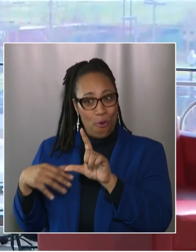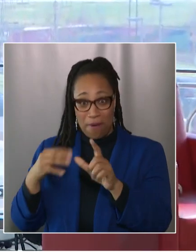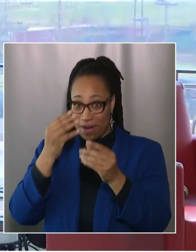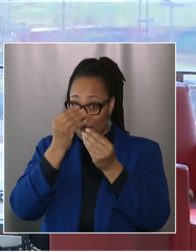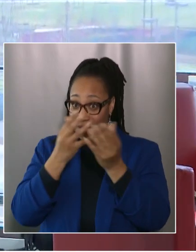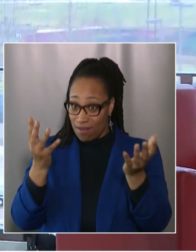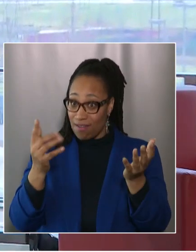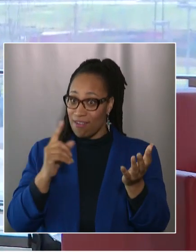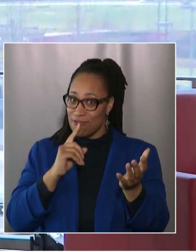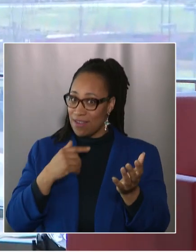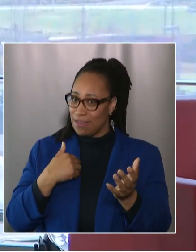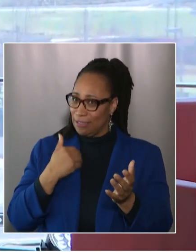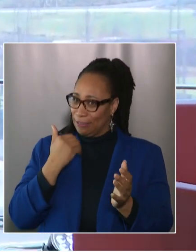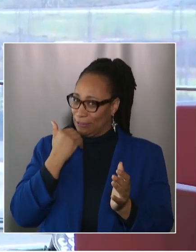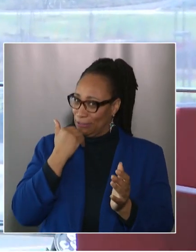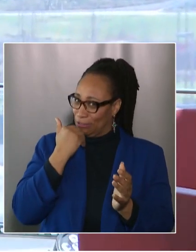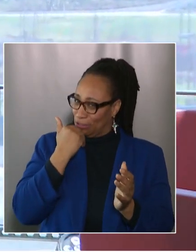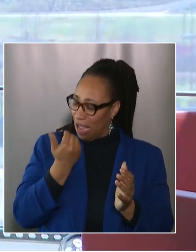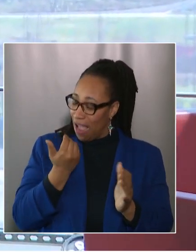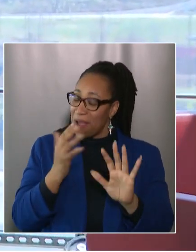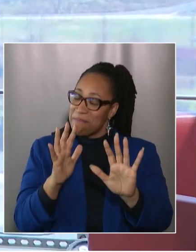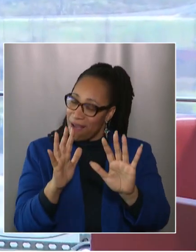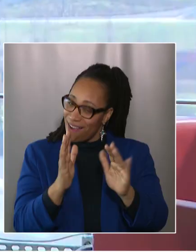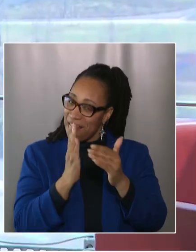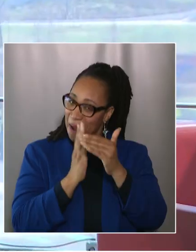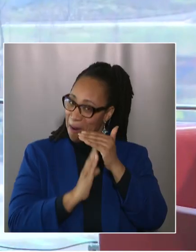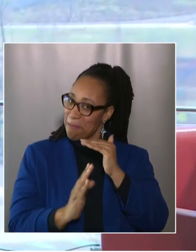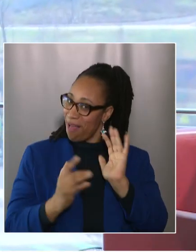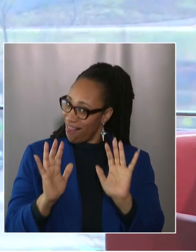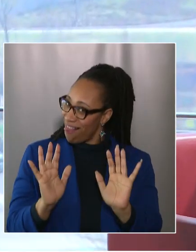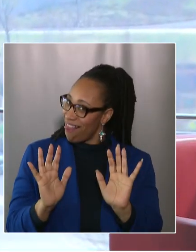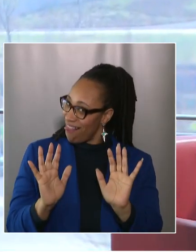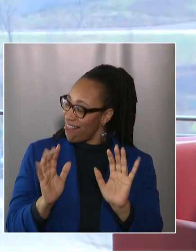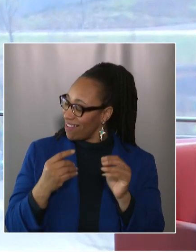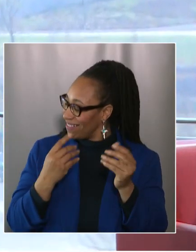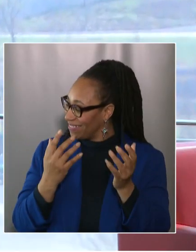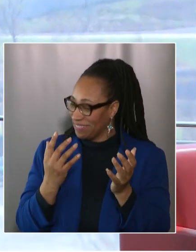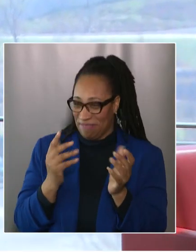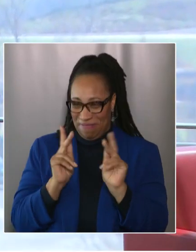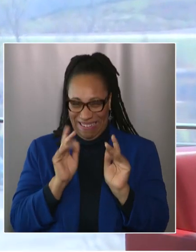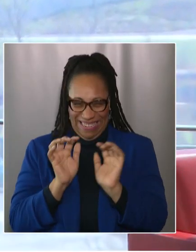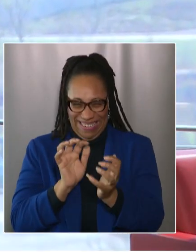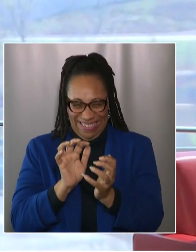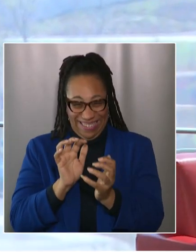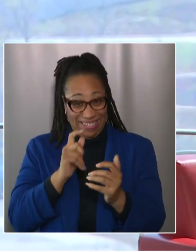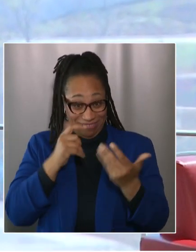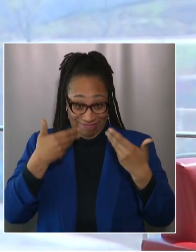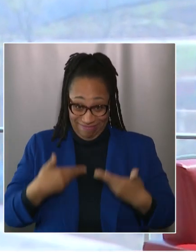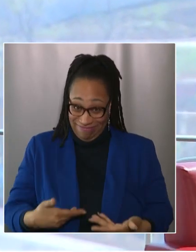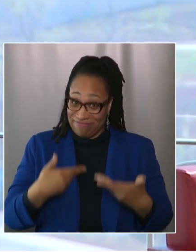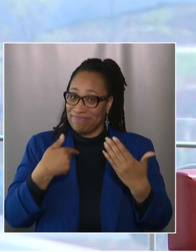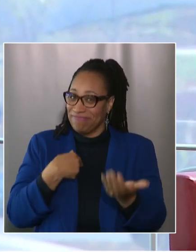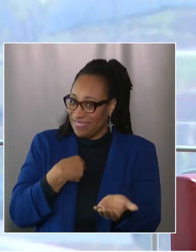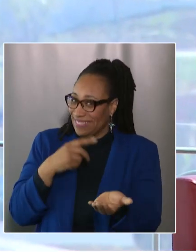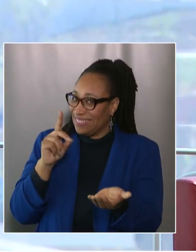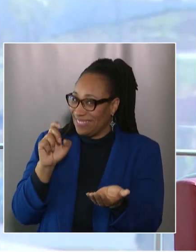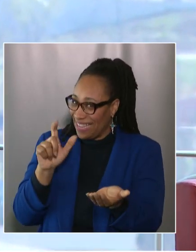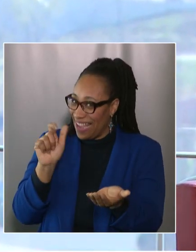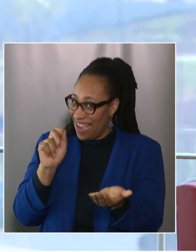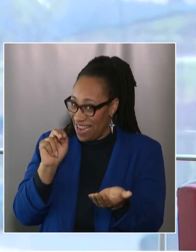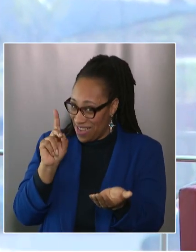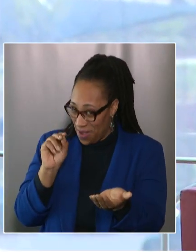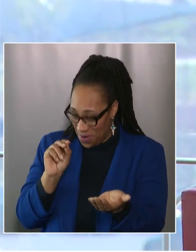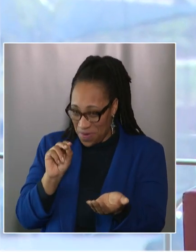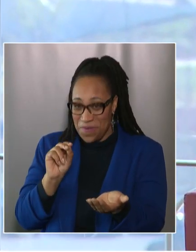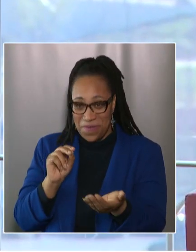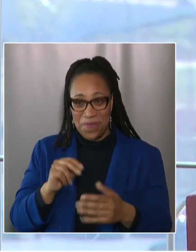Good afternoon again, everyone. My name is Delano Hunter, and I'm proud to serve as the director of the DC Department of General